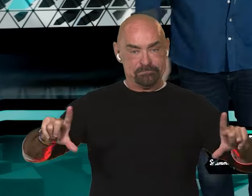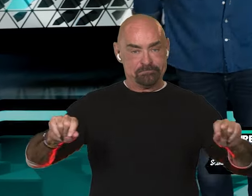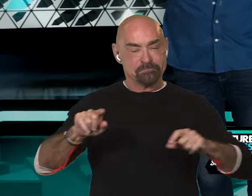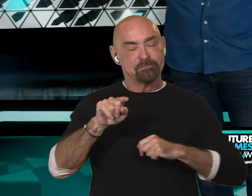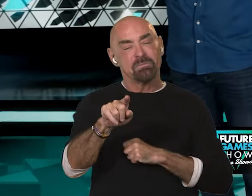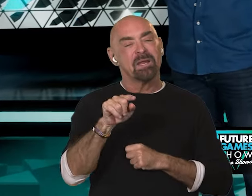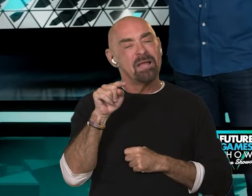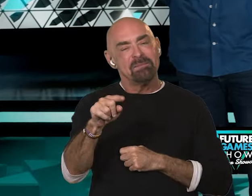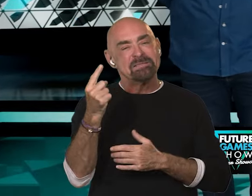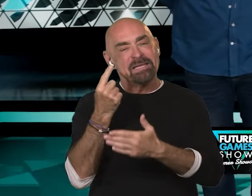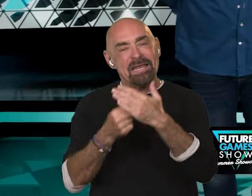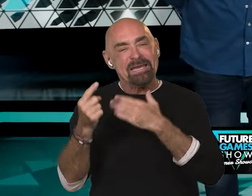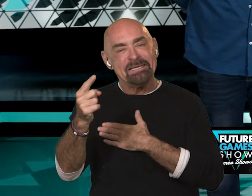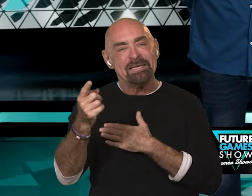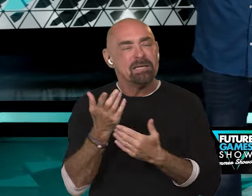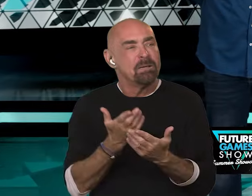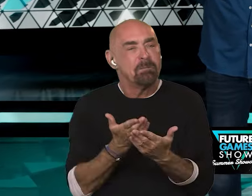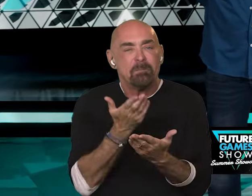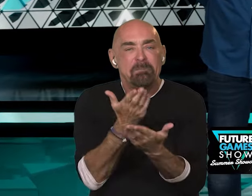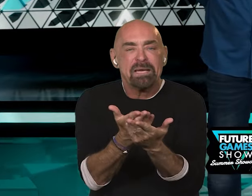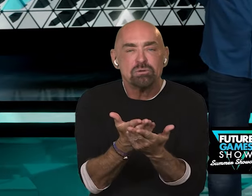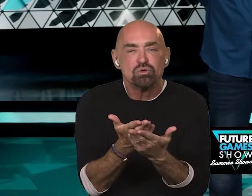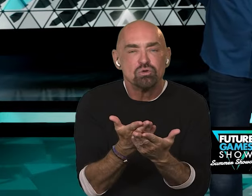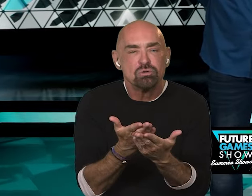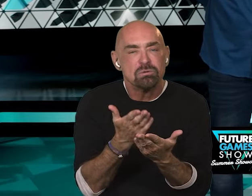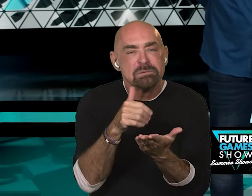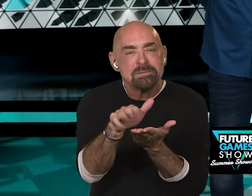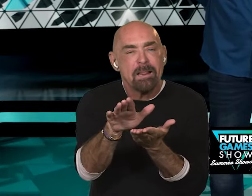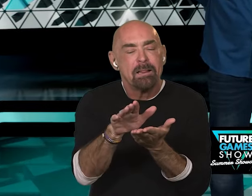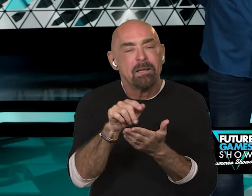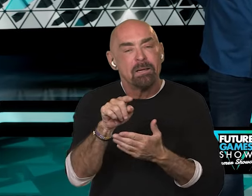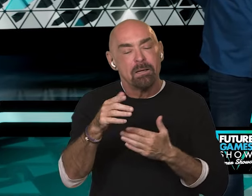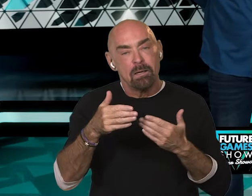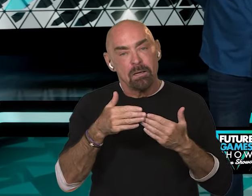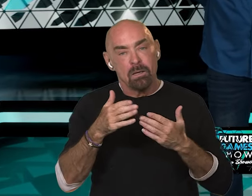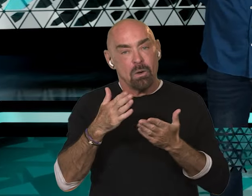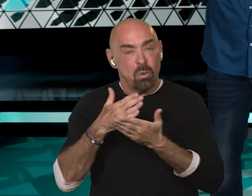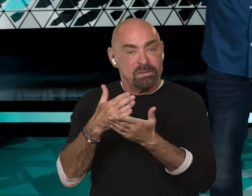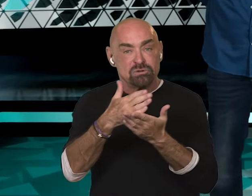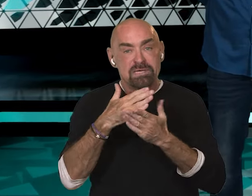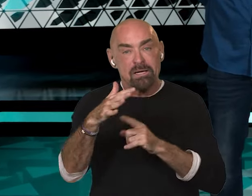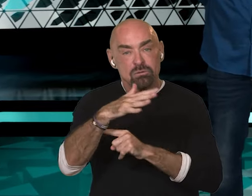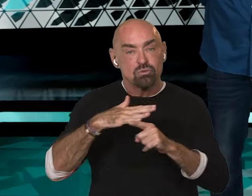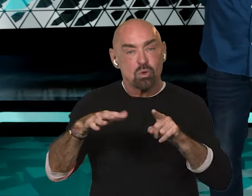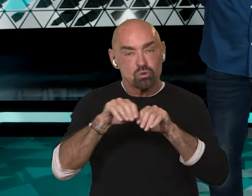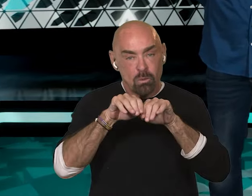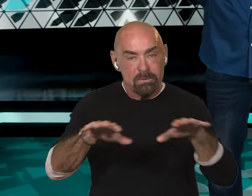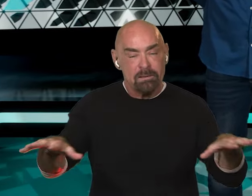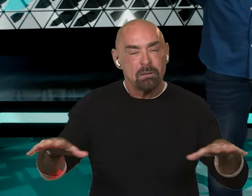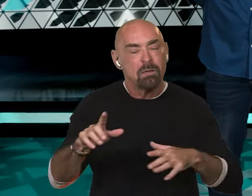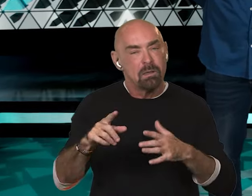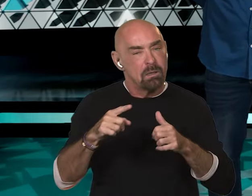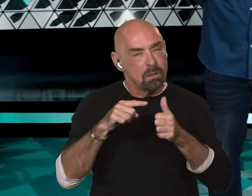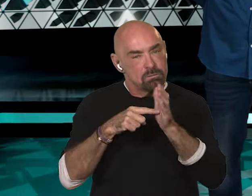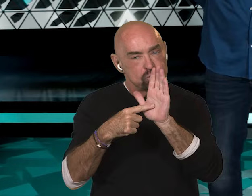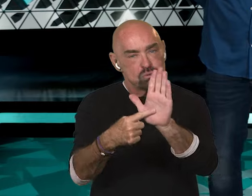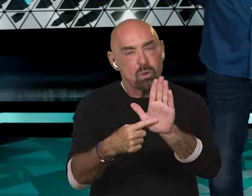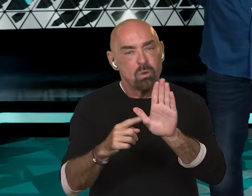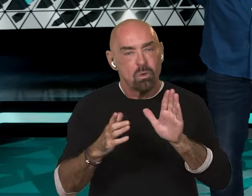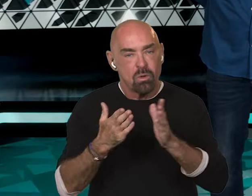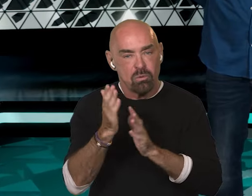should be on the screen now. Think of it as an indie elevator pitch. In the coming weeks and months, we'll share the submissions on social